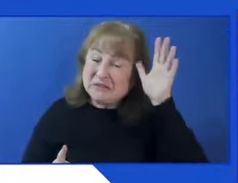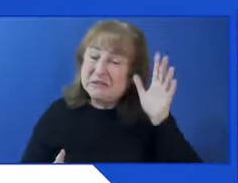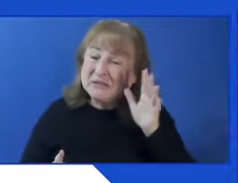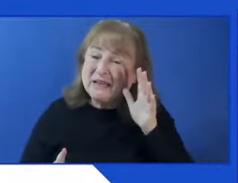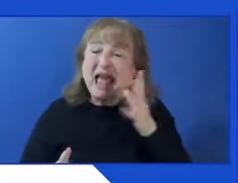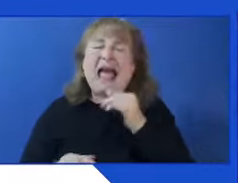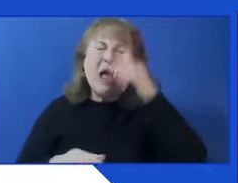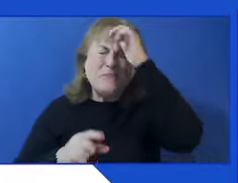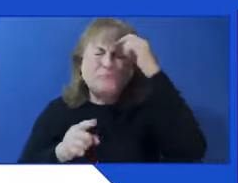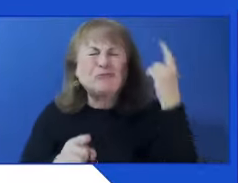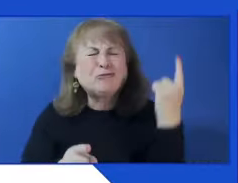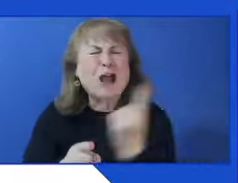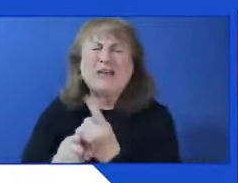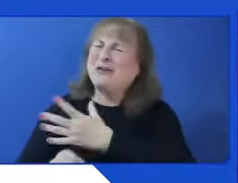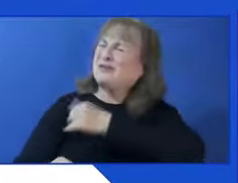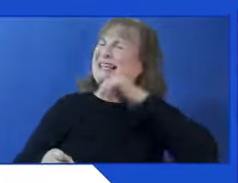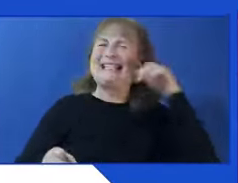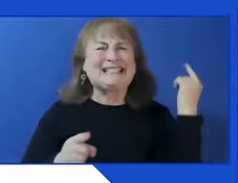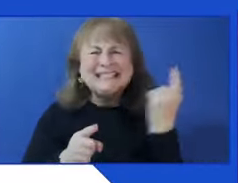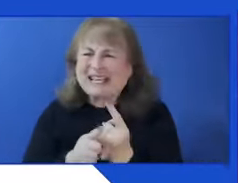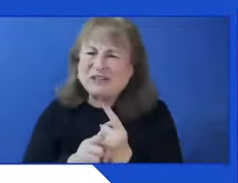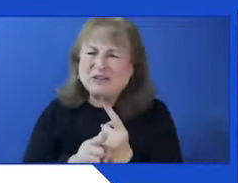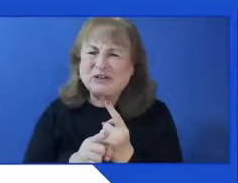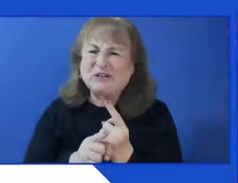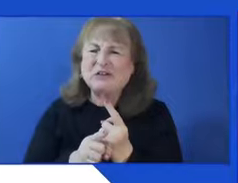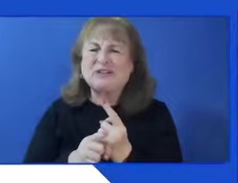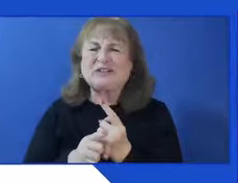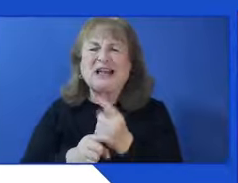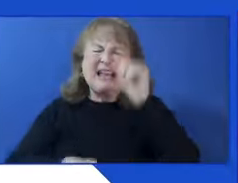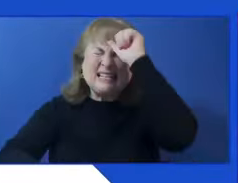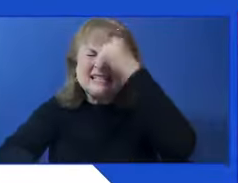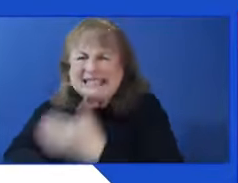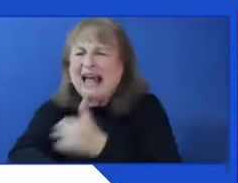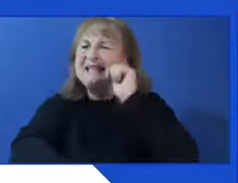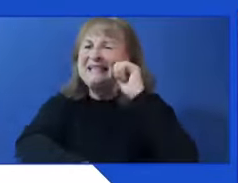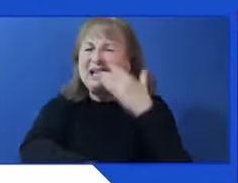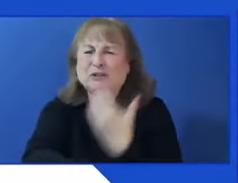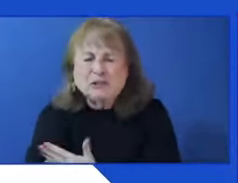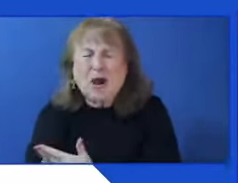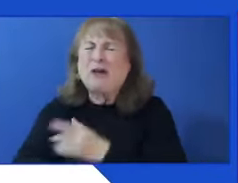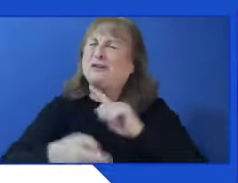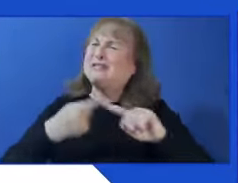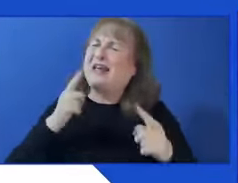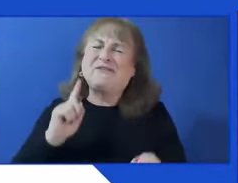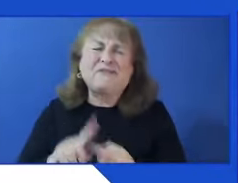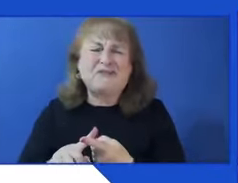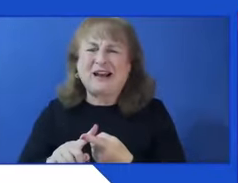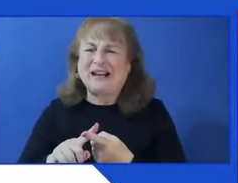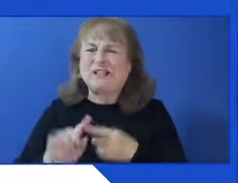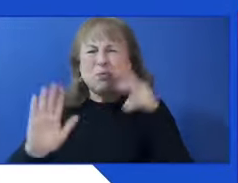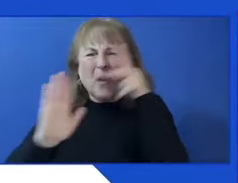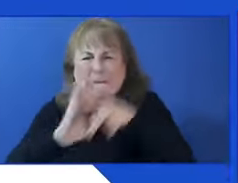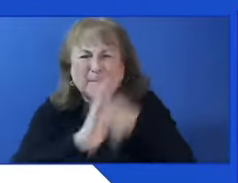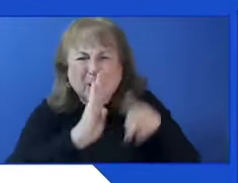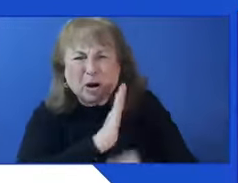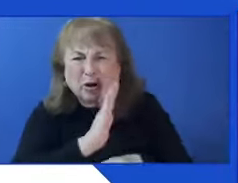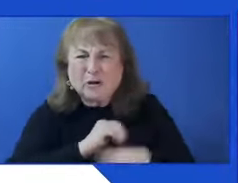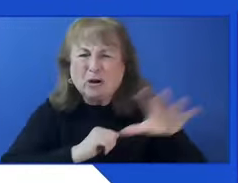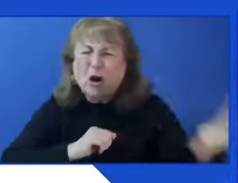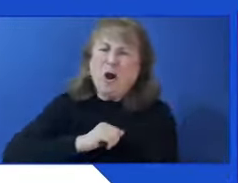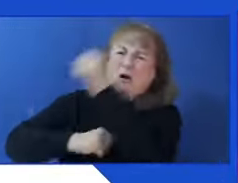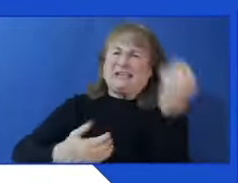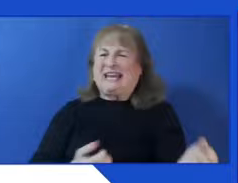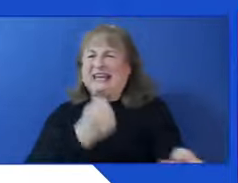and brothers and sisters and sons and daughters and friends were murdered or taken